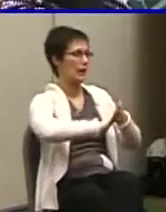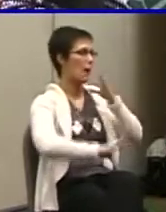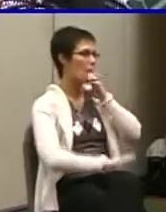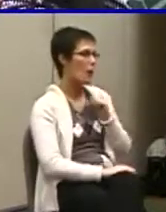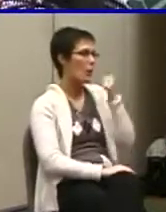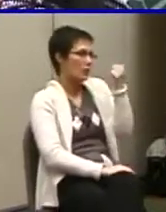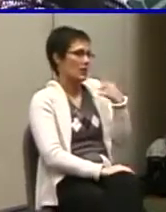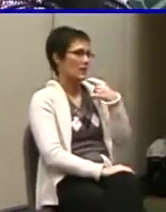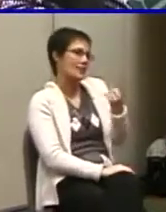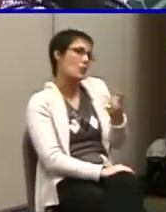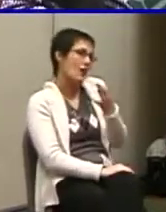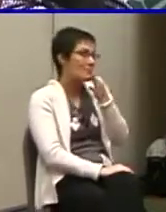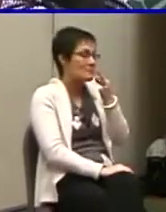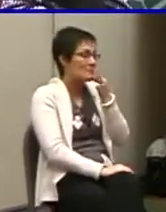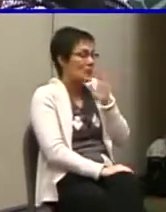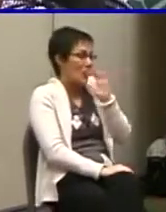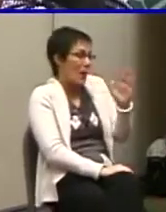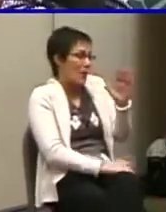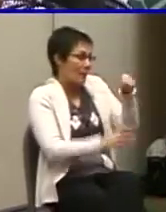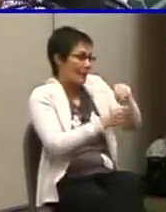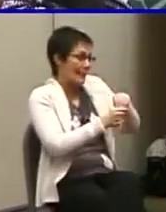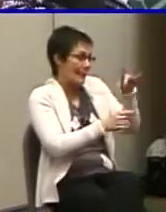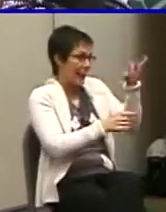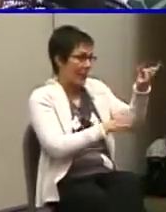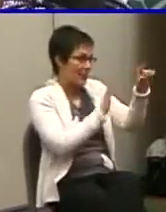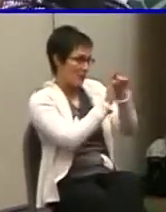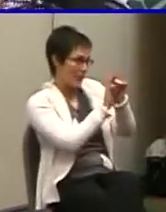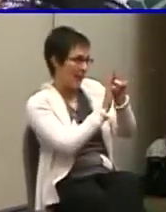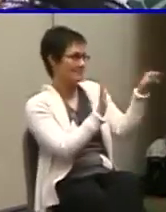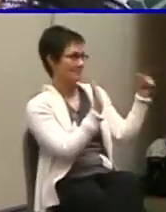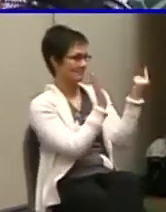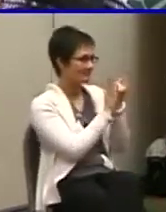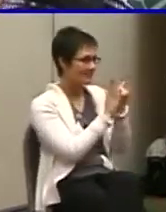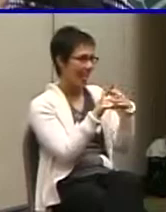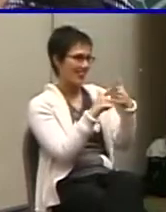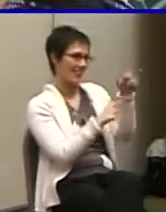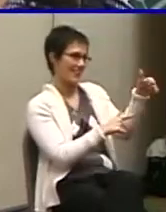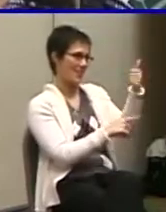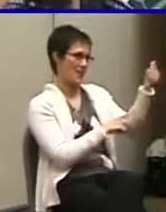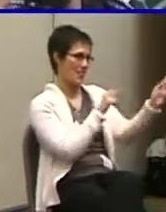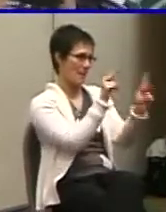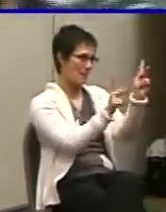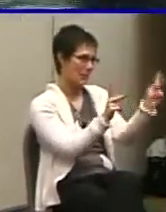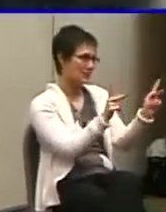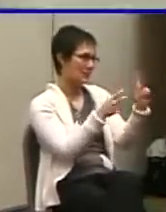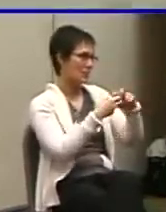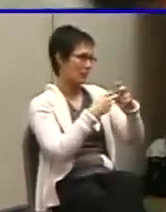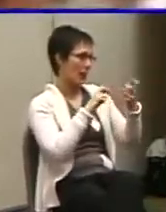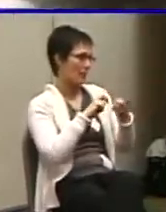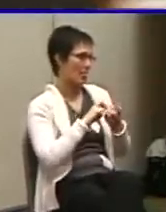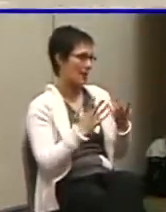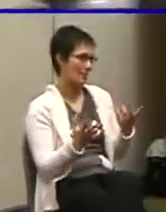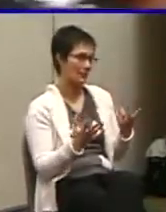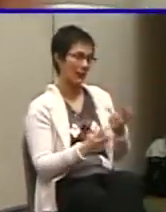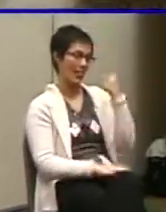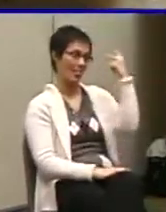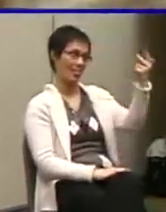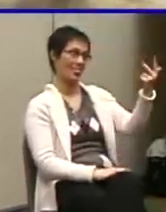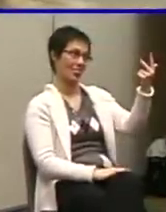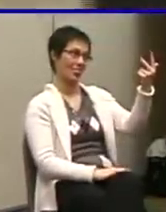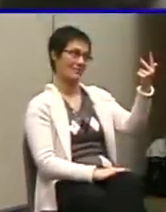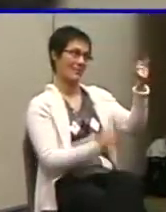they'll be in 8th grade, so then they'll graduate and they'll be somebody else's problem. Mm-hmm. Well, you've hit probably 3 big problems here.